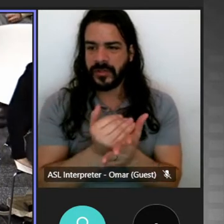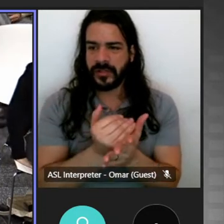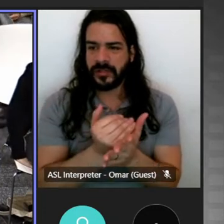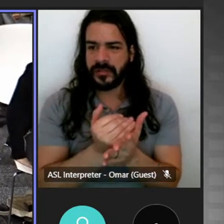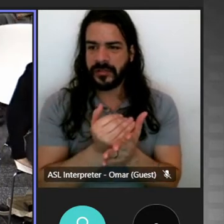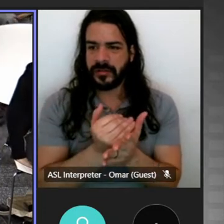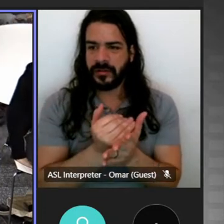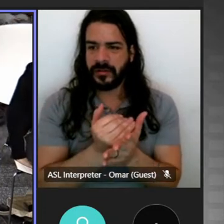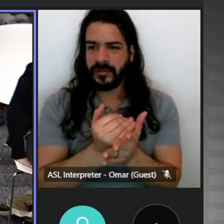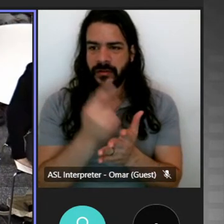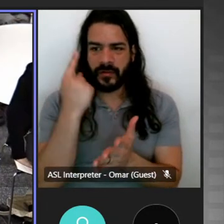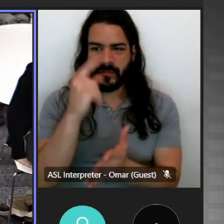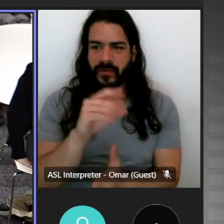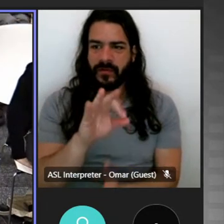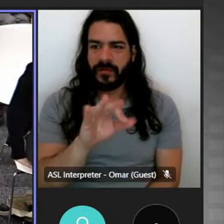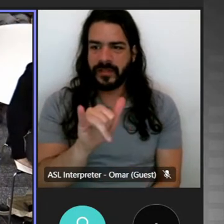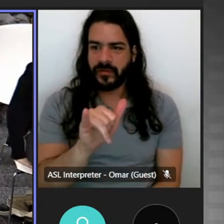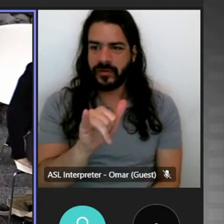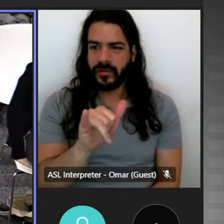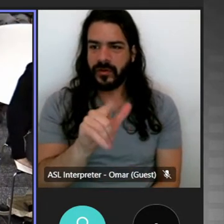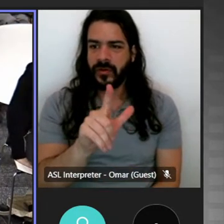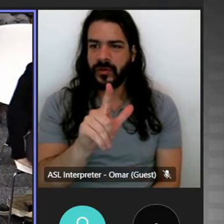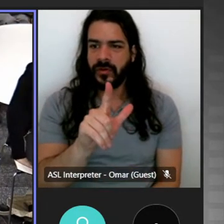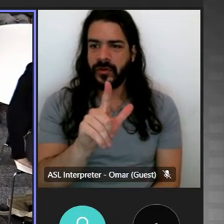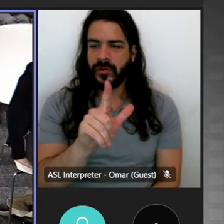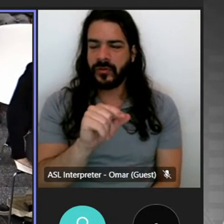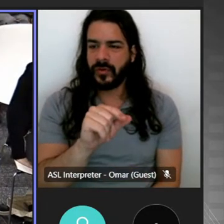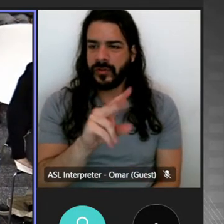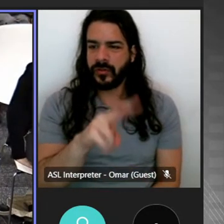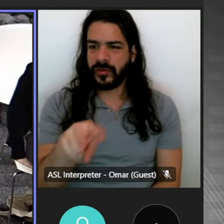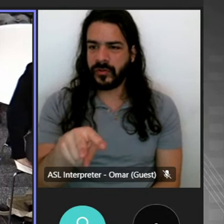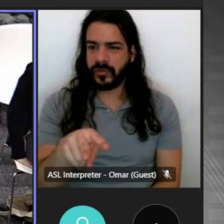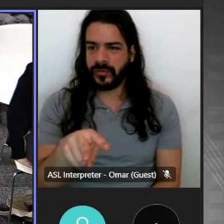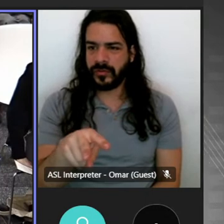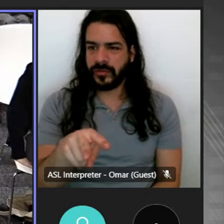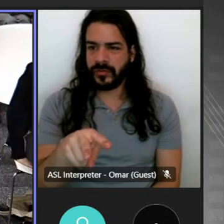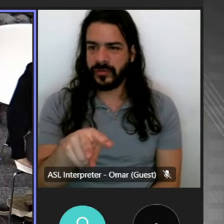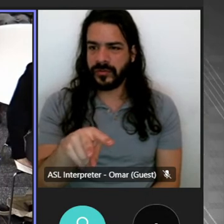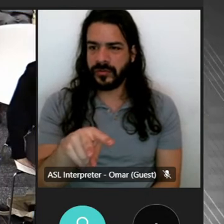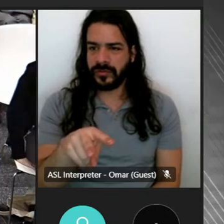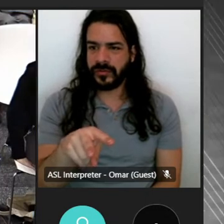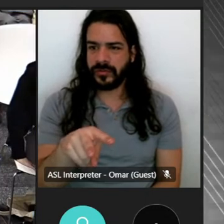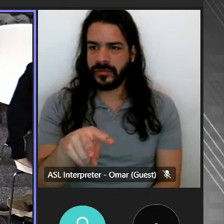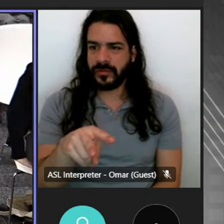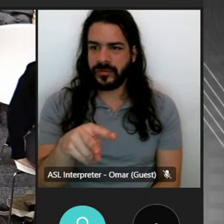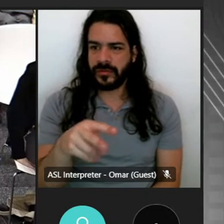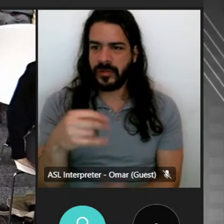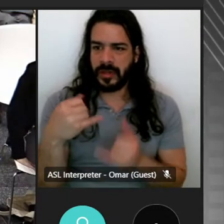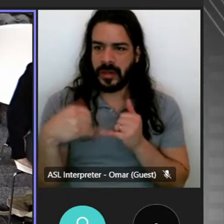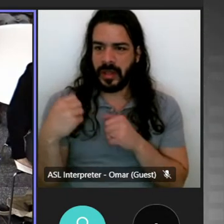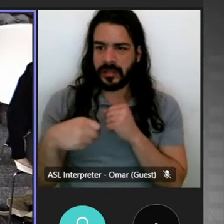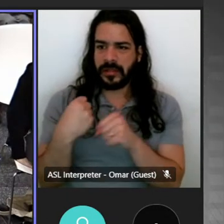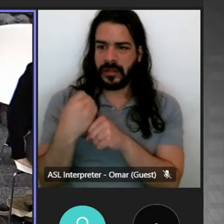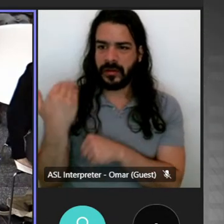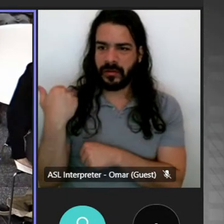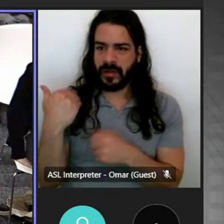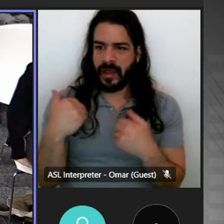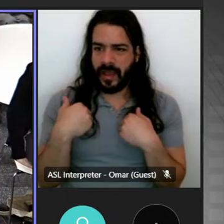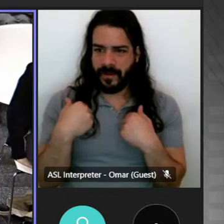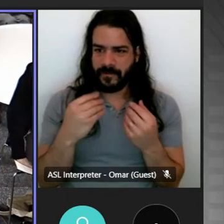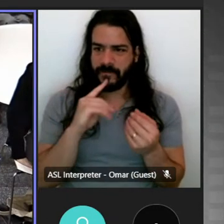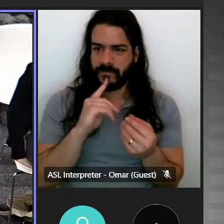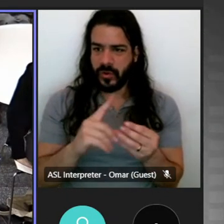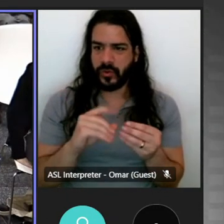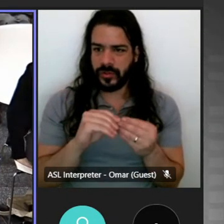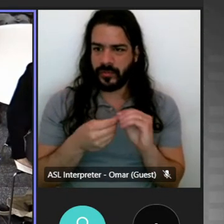budget for fiscal year 2022 the last year that we have actuals